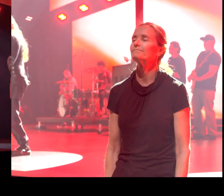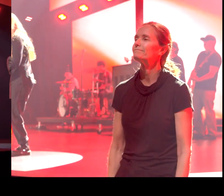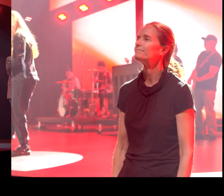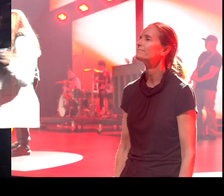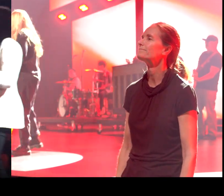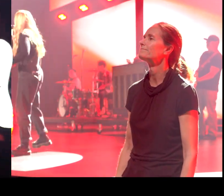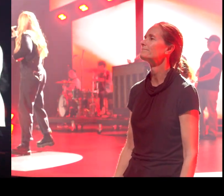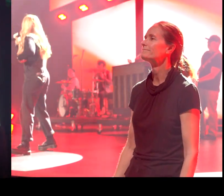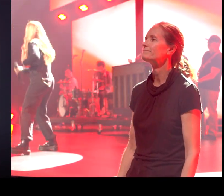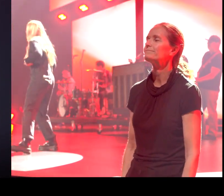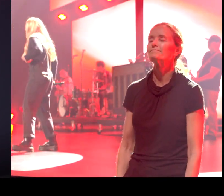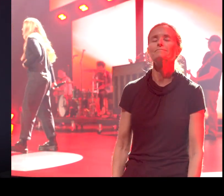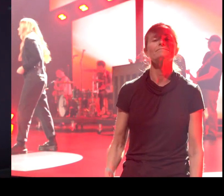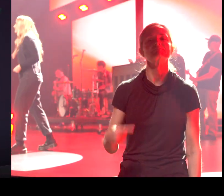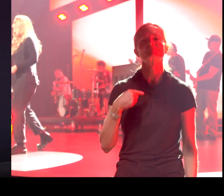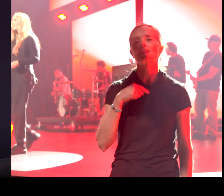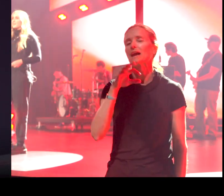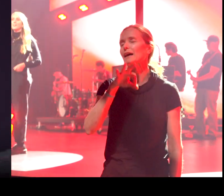hands.